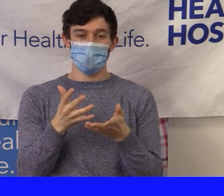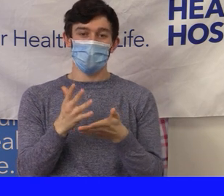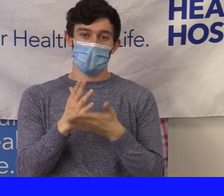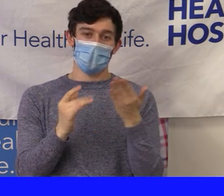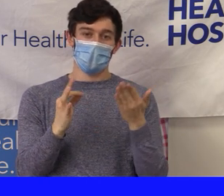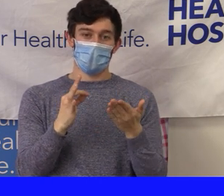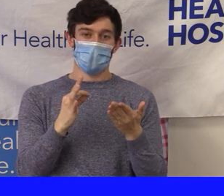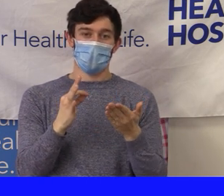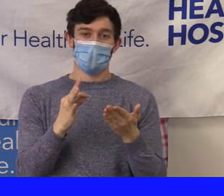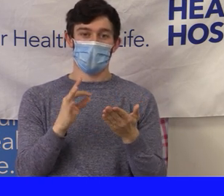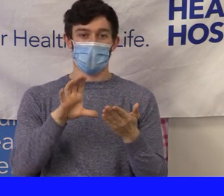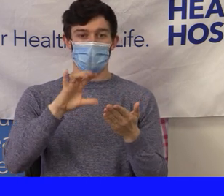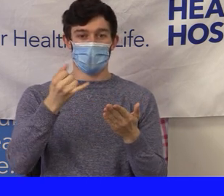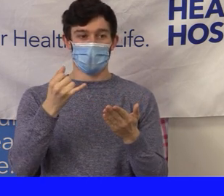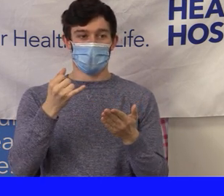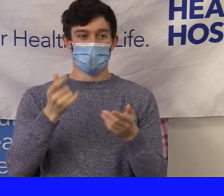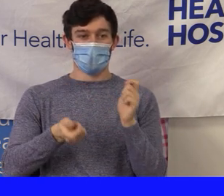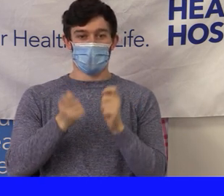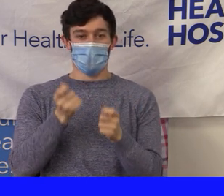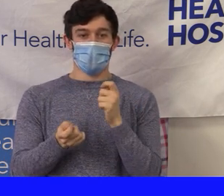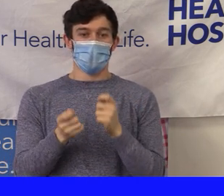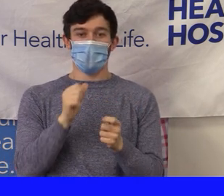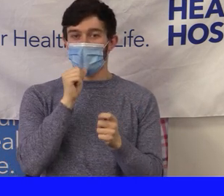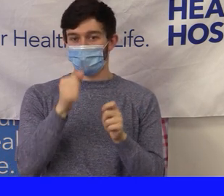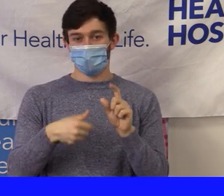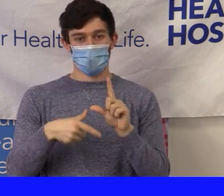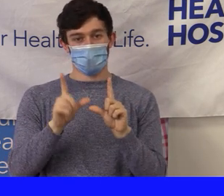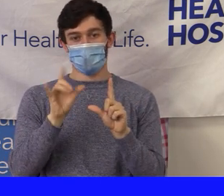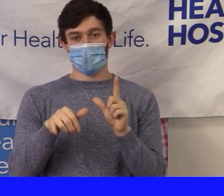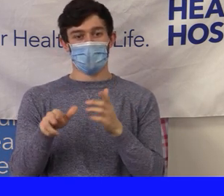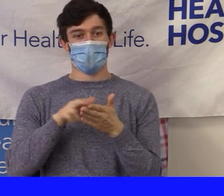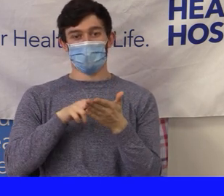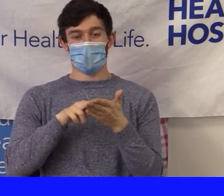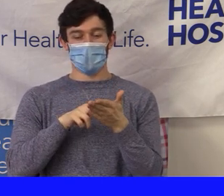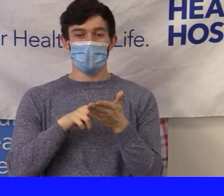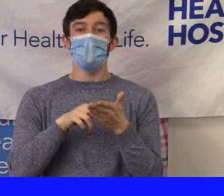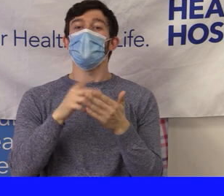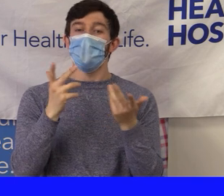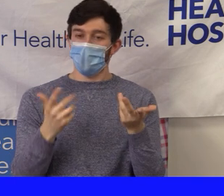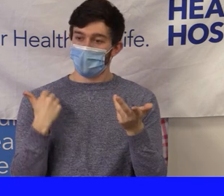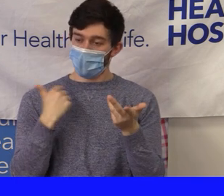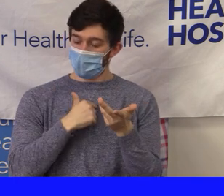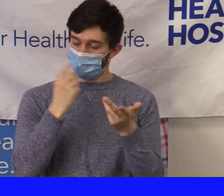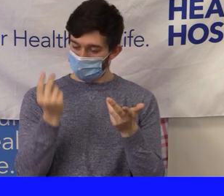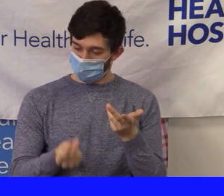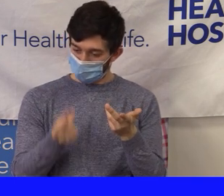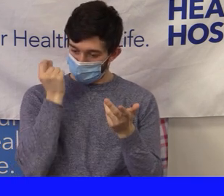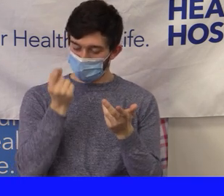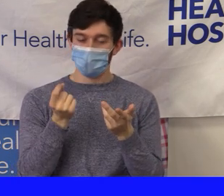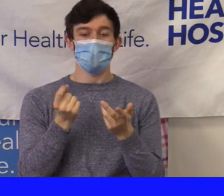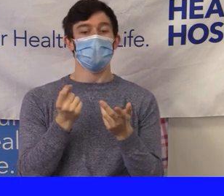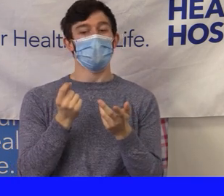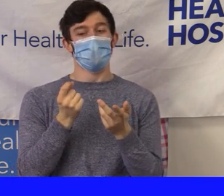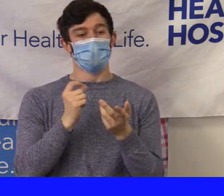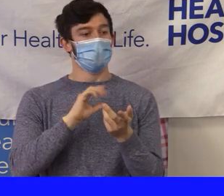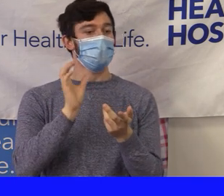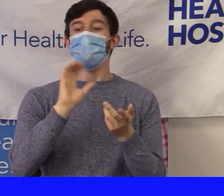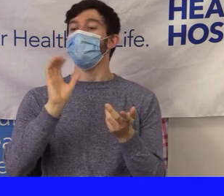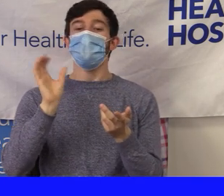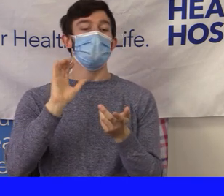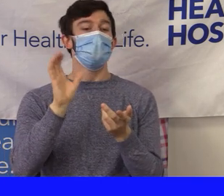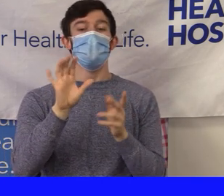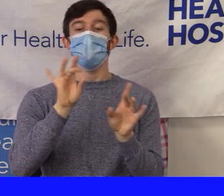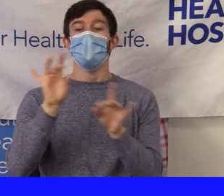reforms, was to not renew that Corizon contract. So we immediately embarked on vetting and